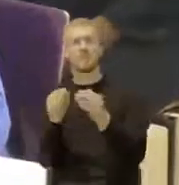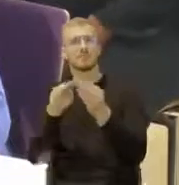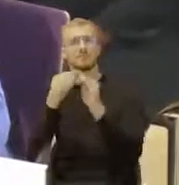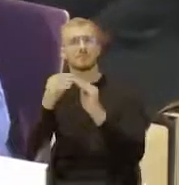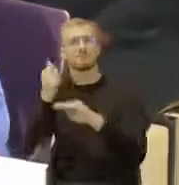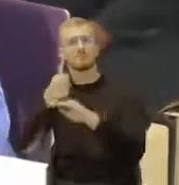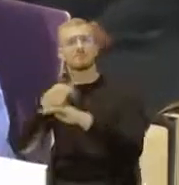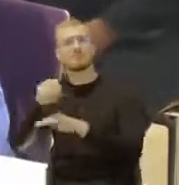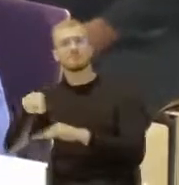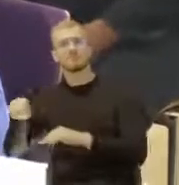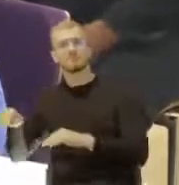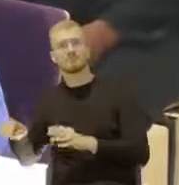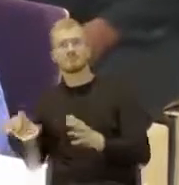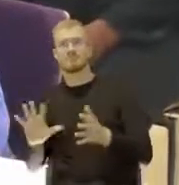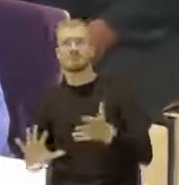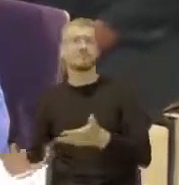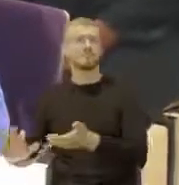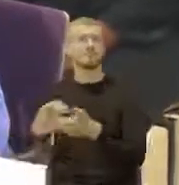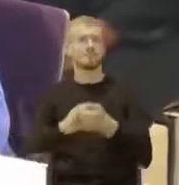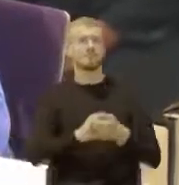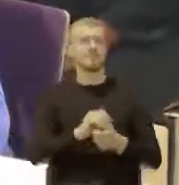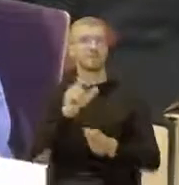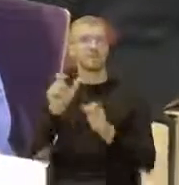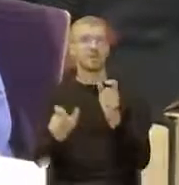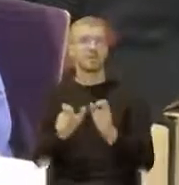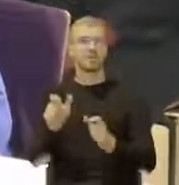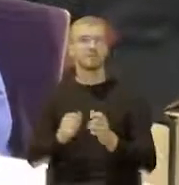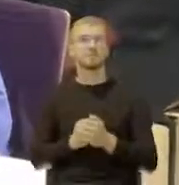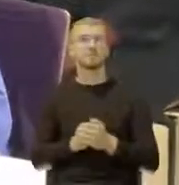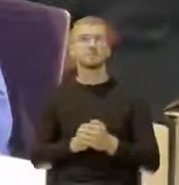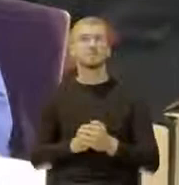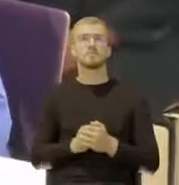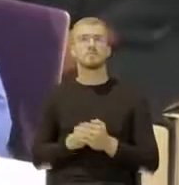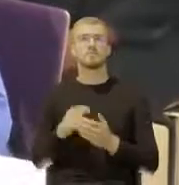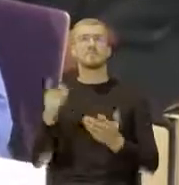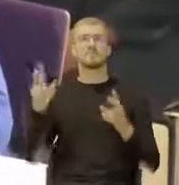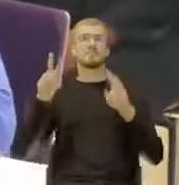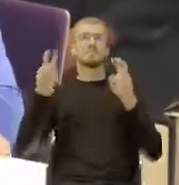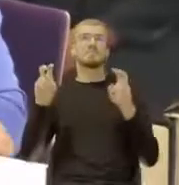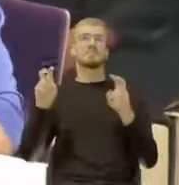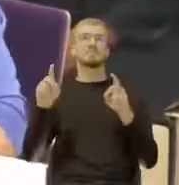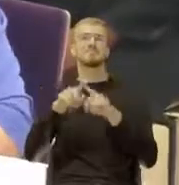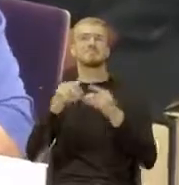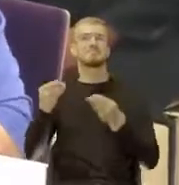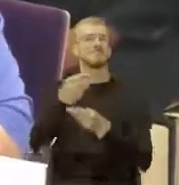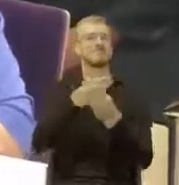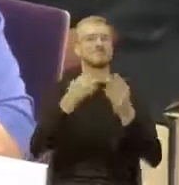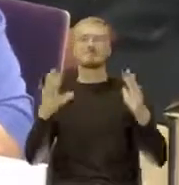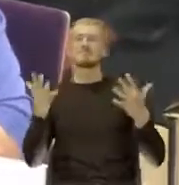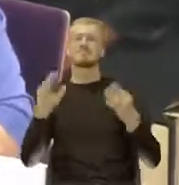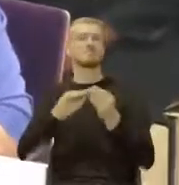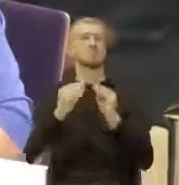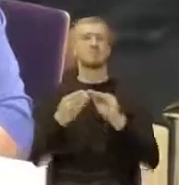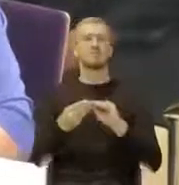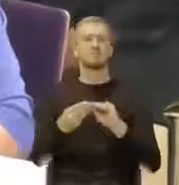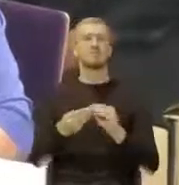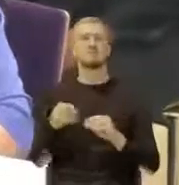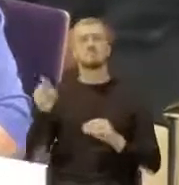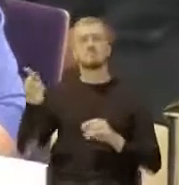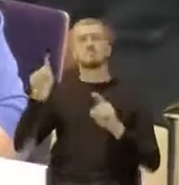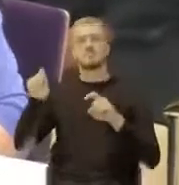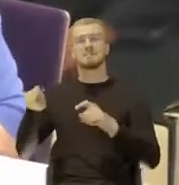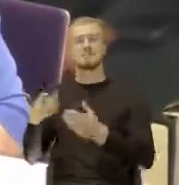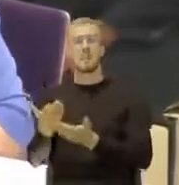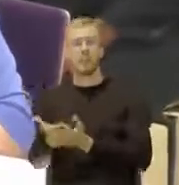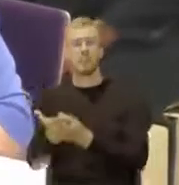consequences. They're first to help people in need, and since 2014,